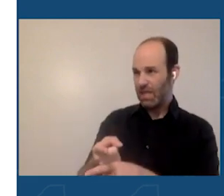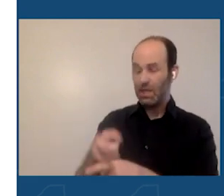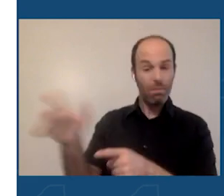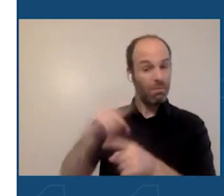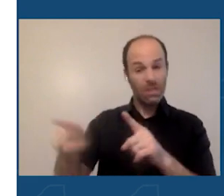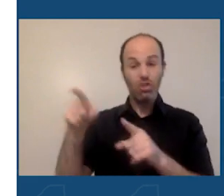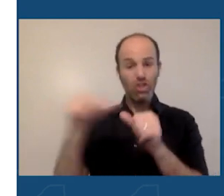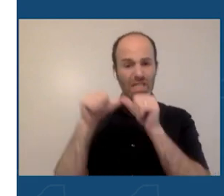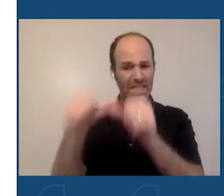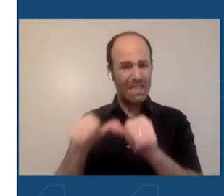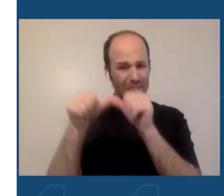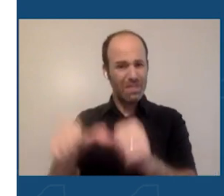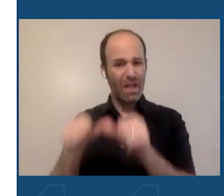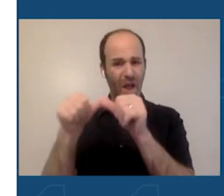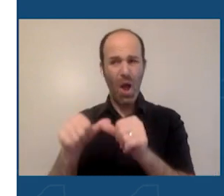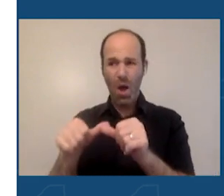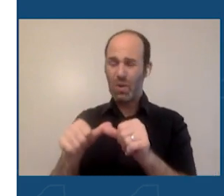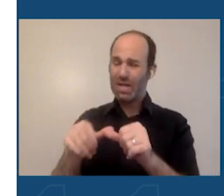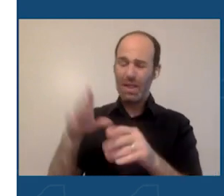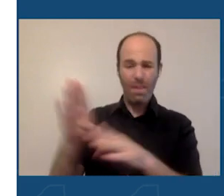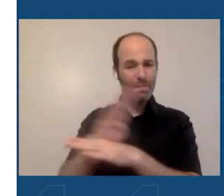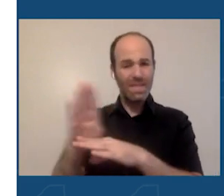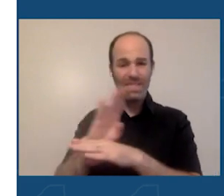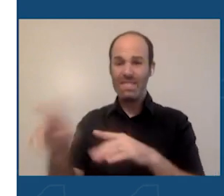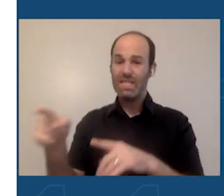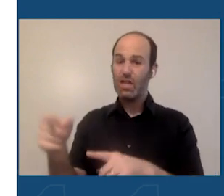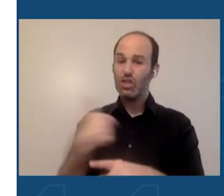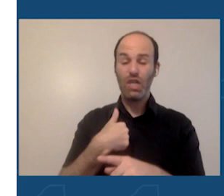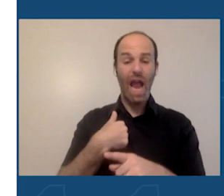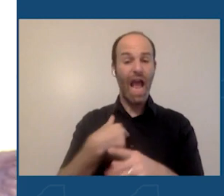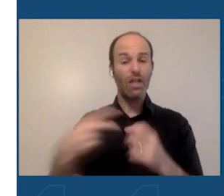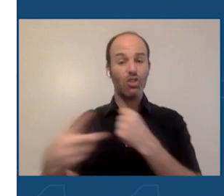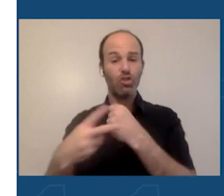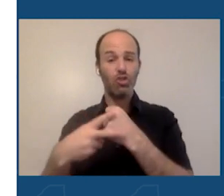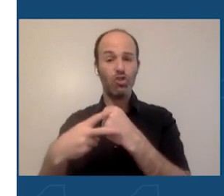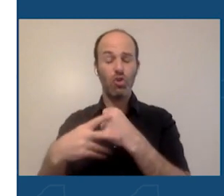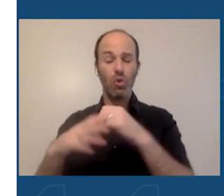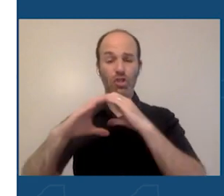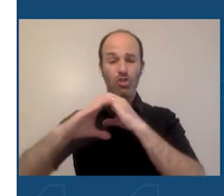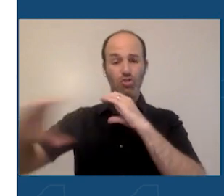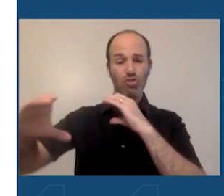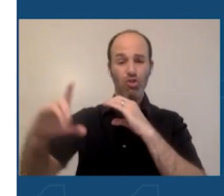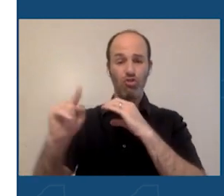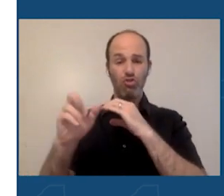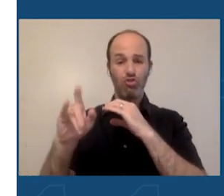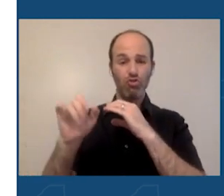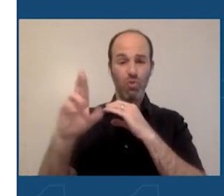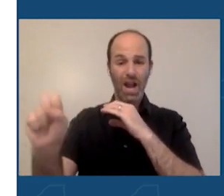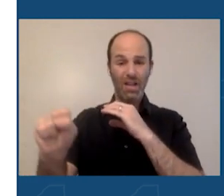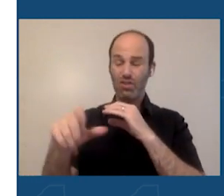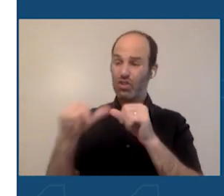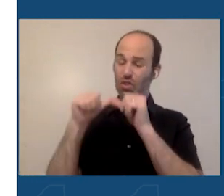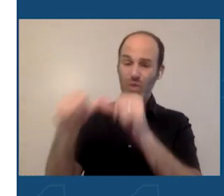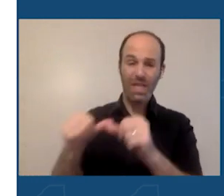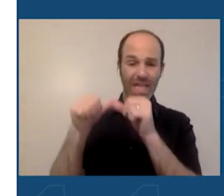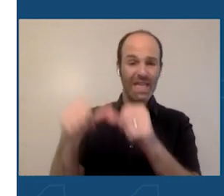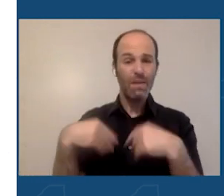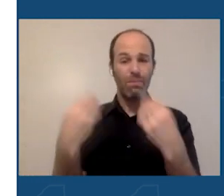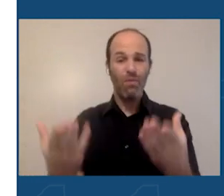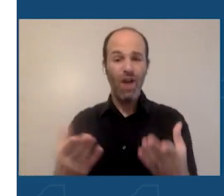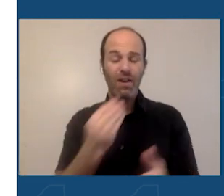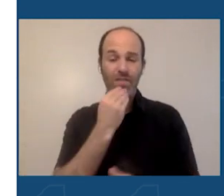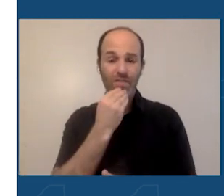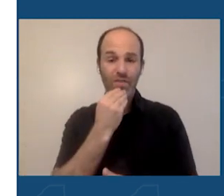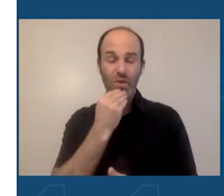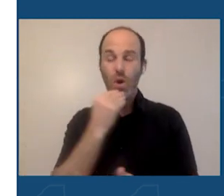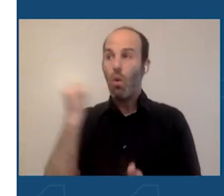across the street. She was having storage trailers and trying to do the food in there and keeping it going. It's like all because of Mother Nature